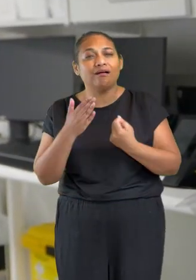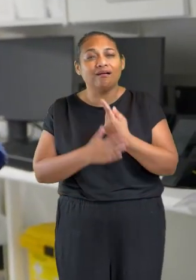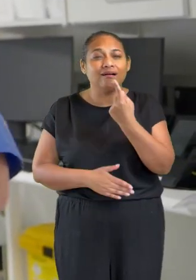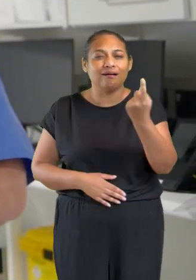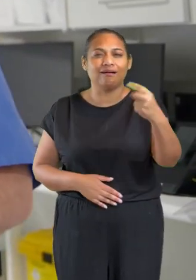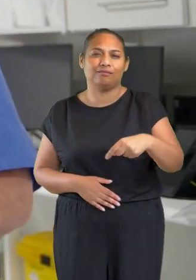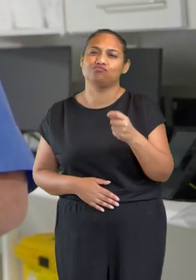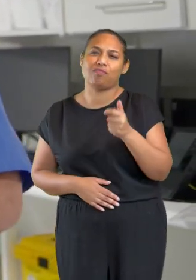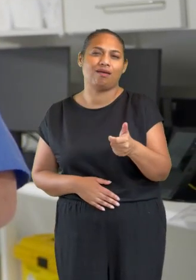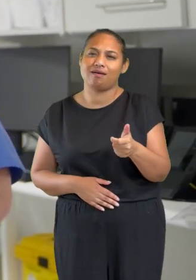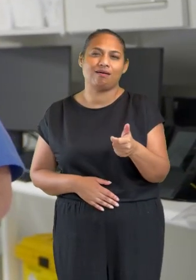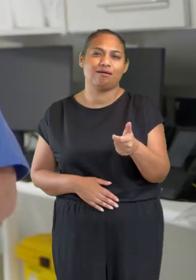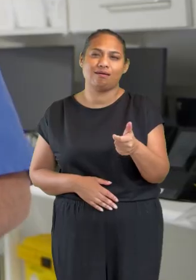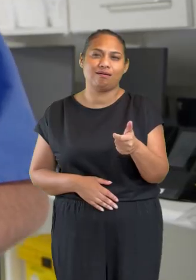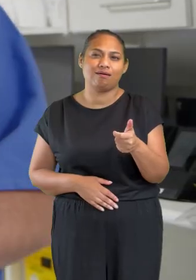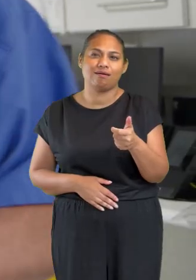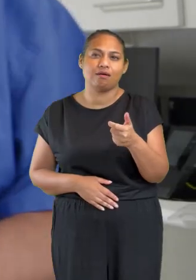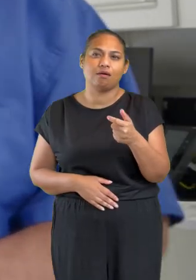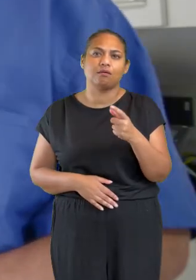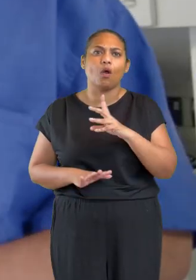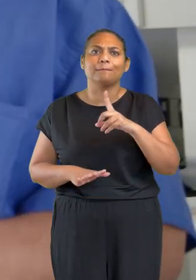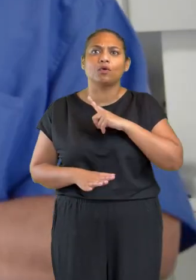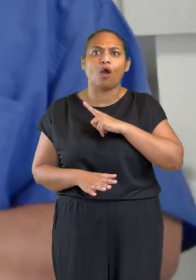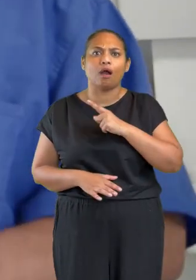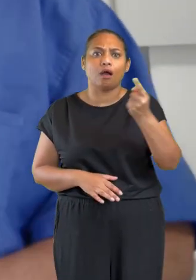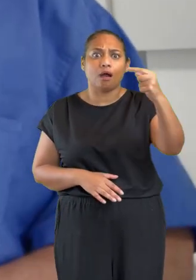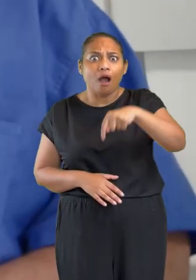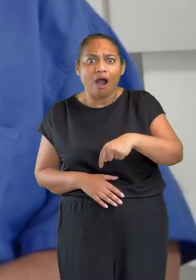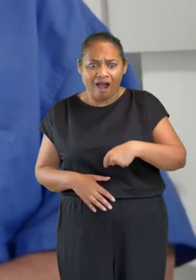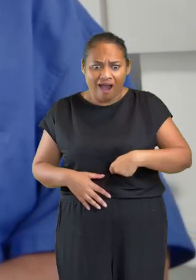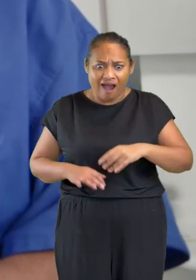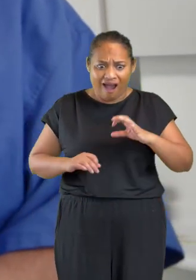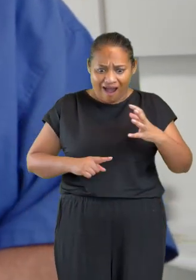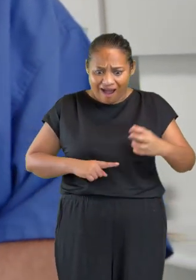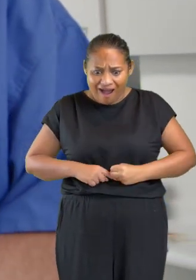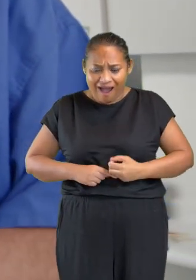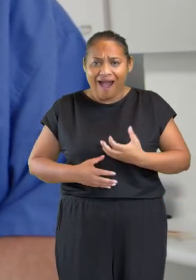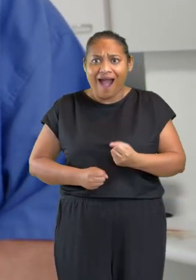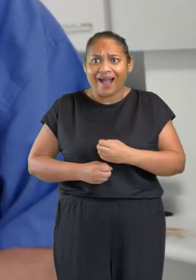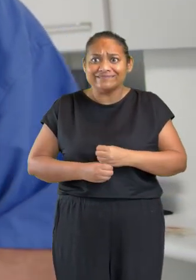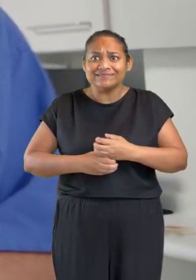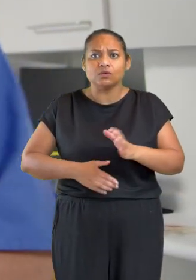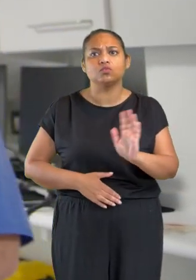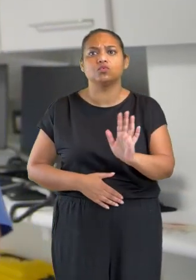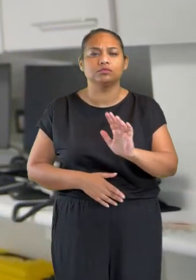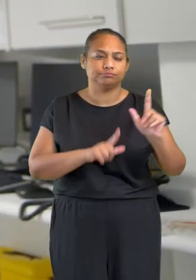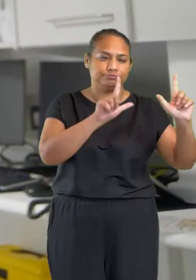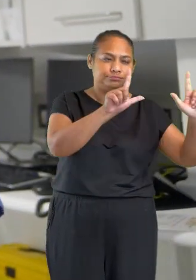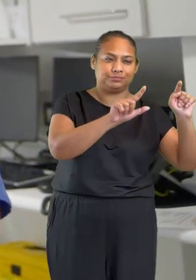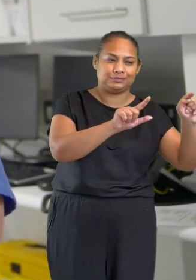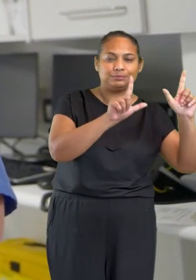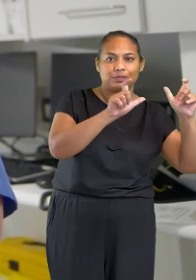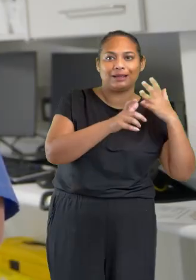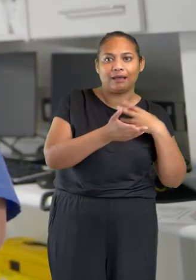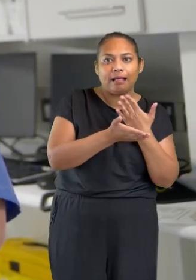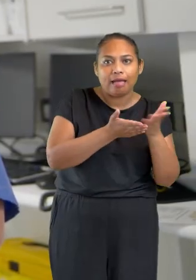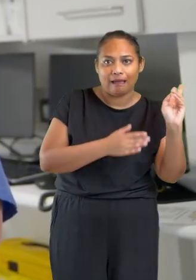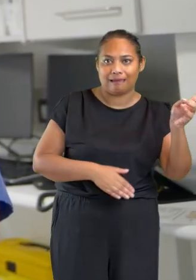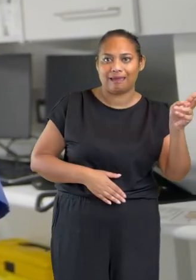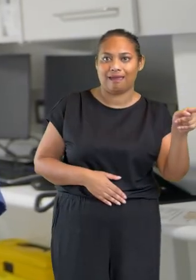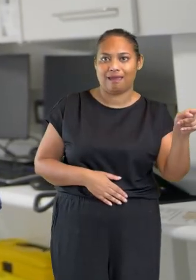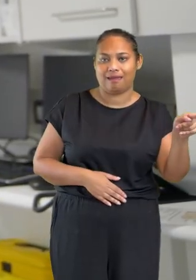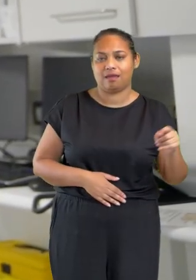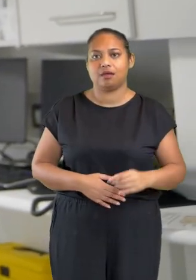happen. Okay, so if you do hear from it, it's not because they've found anything, it's just because they want to check out the quality of our